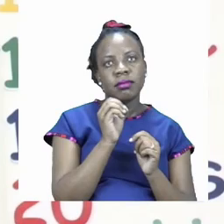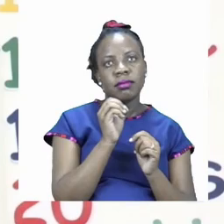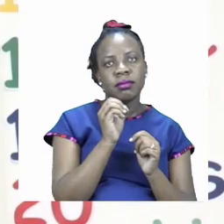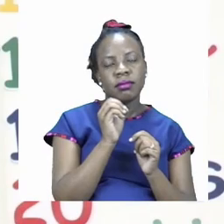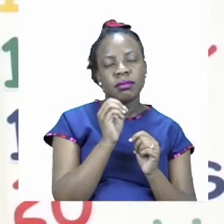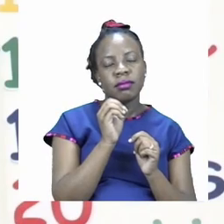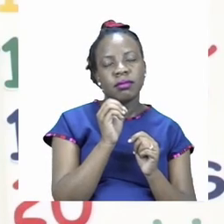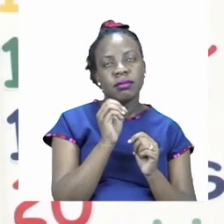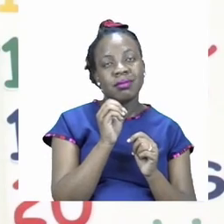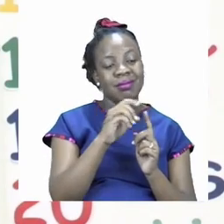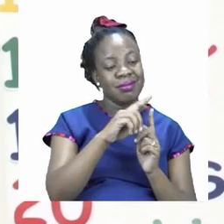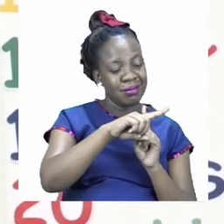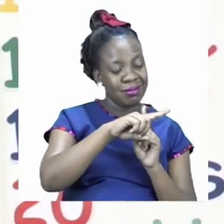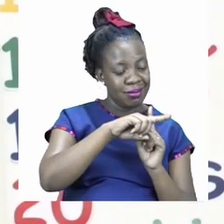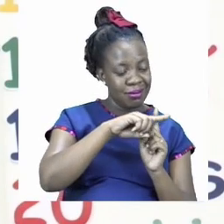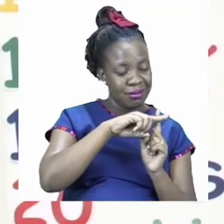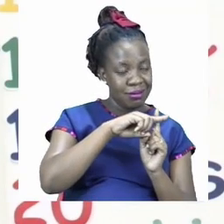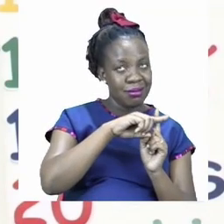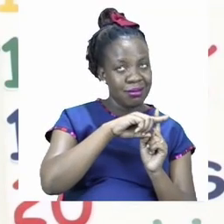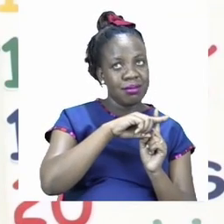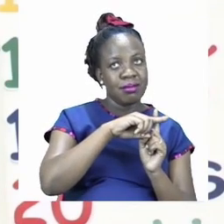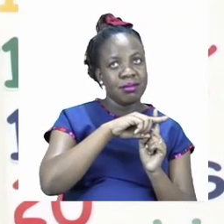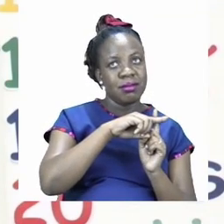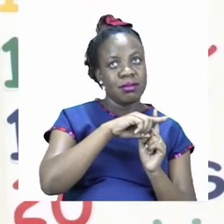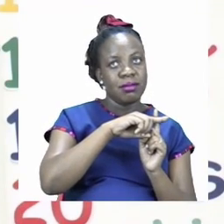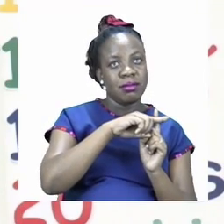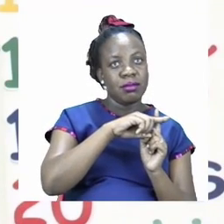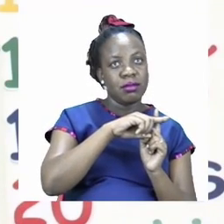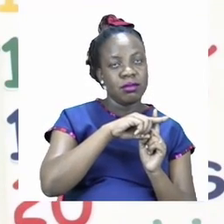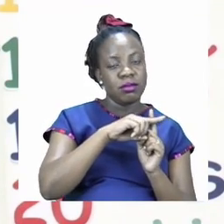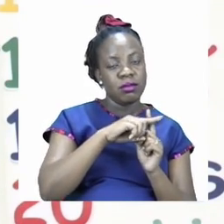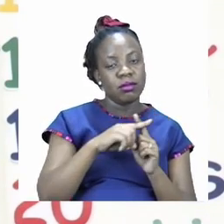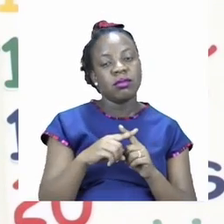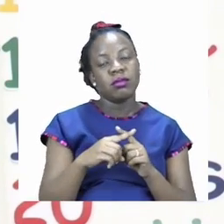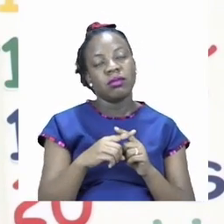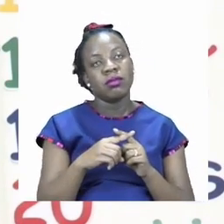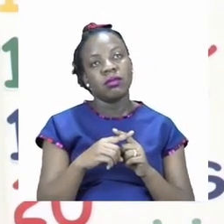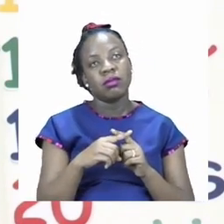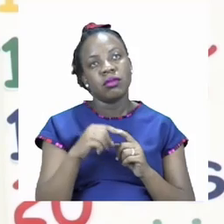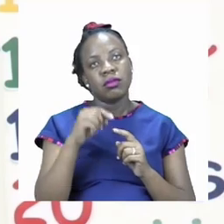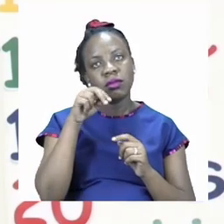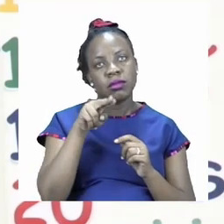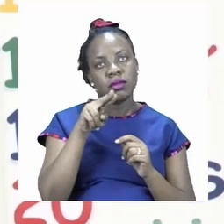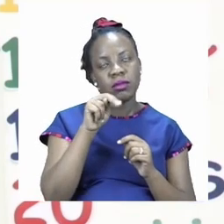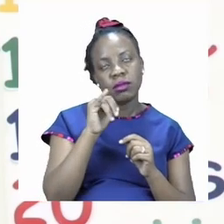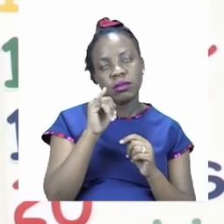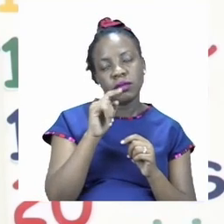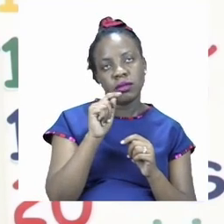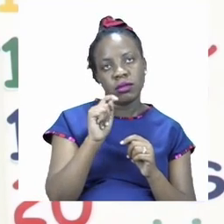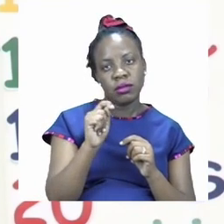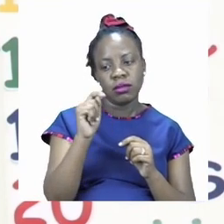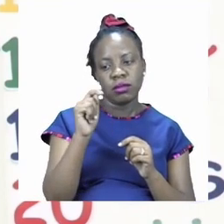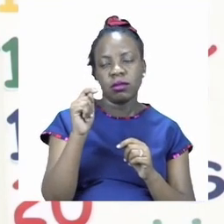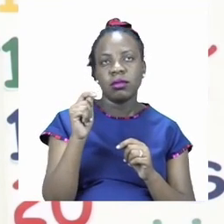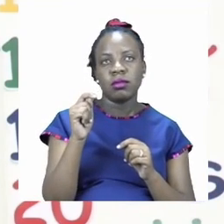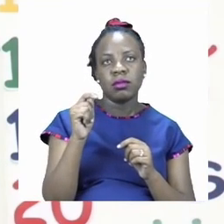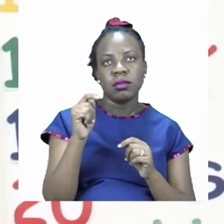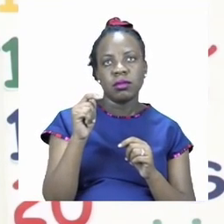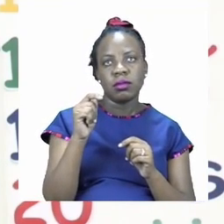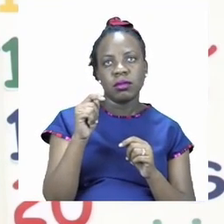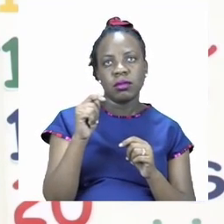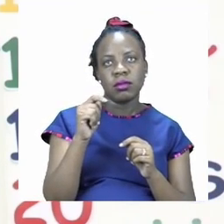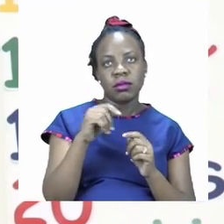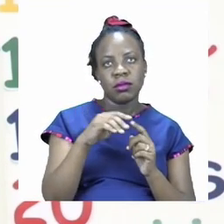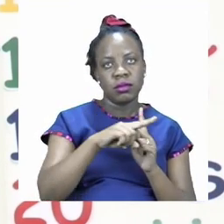not done yet. We still have our unit, which is 8. So we go ahead and write